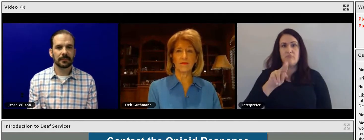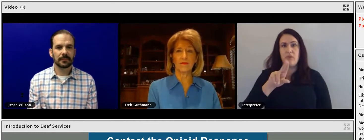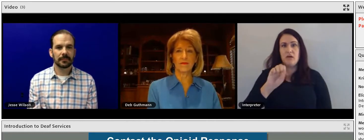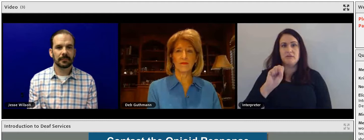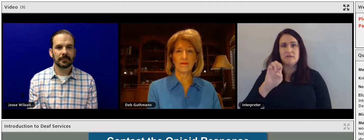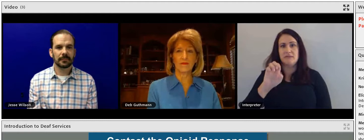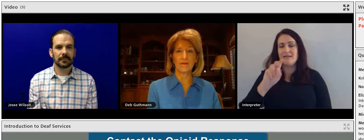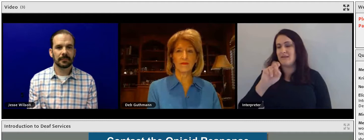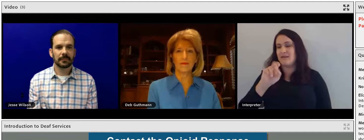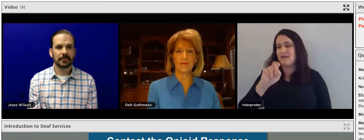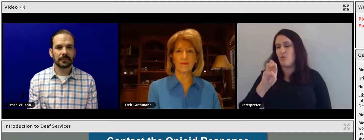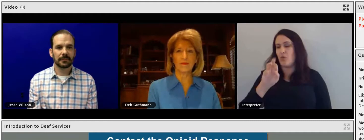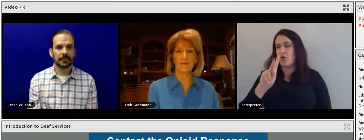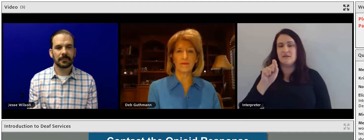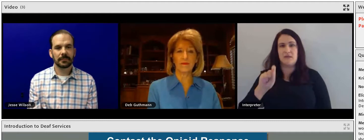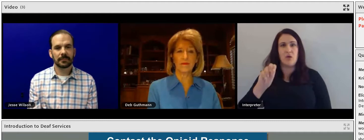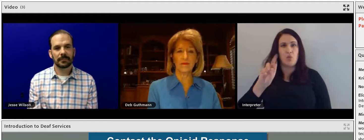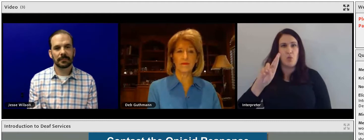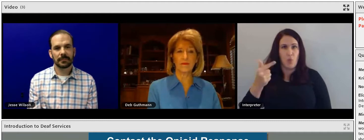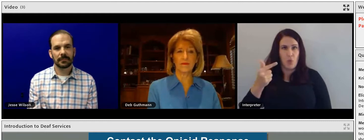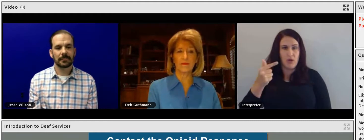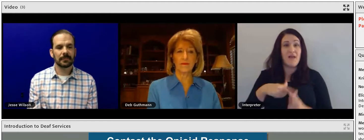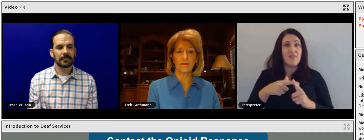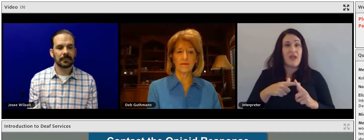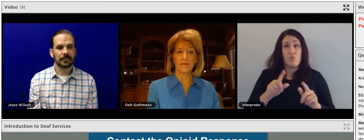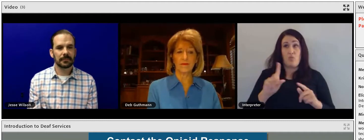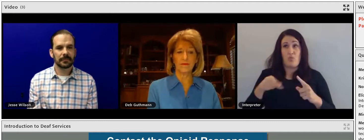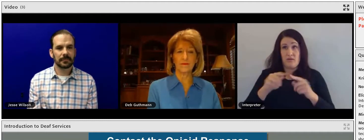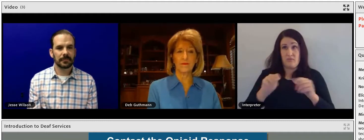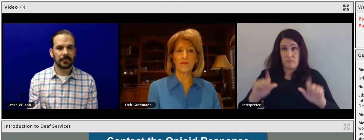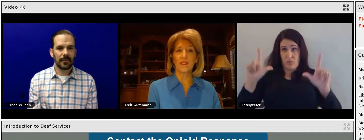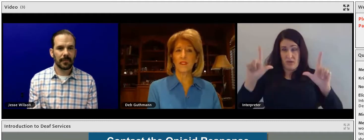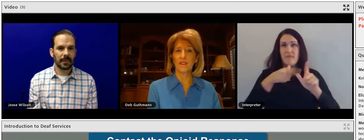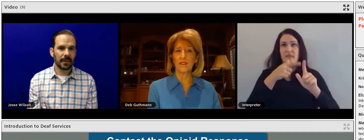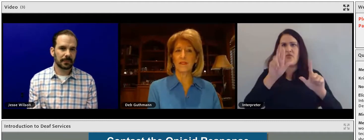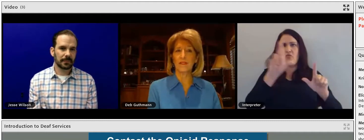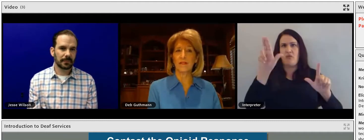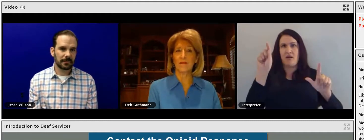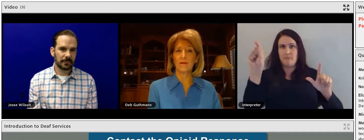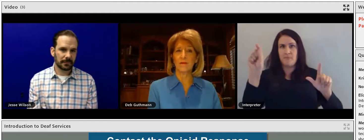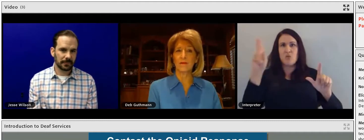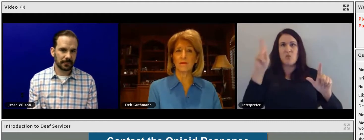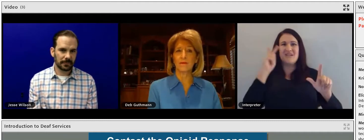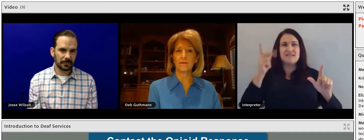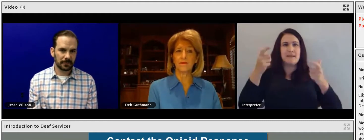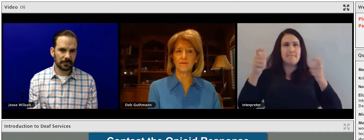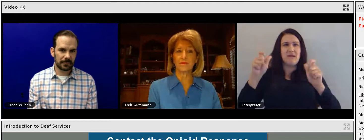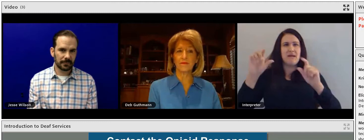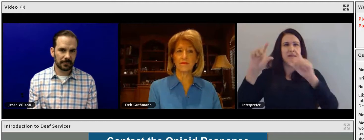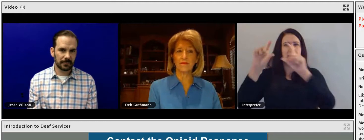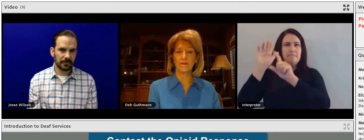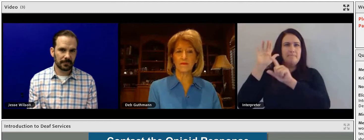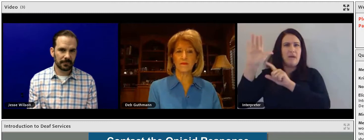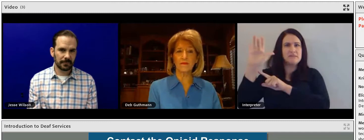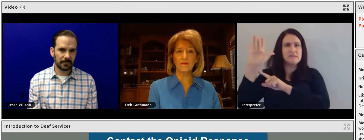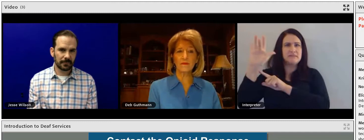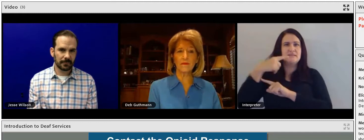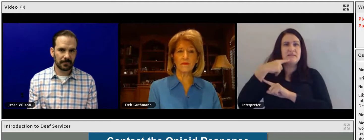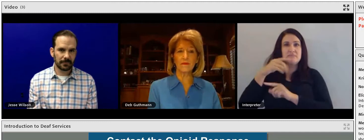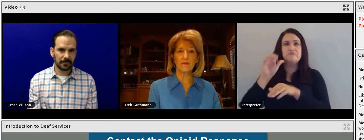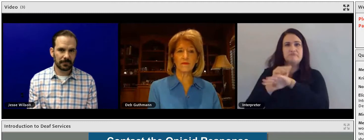opioidresponsenetwork.org. And when you get there in the upper right-hand corner, you'll see a pretty good size button that says Submit a